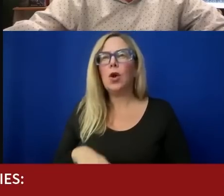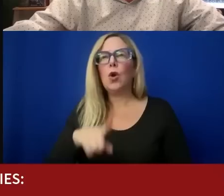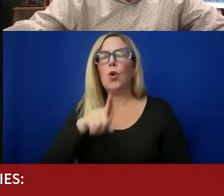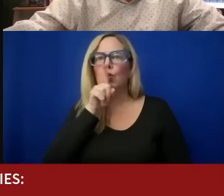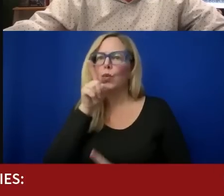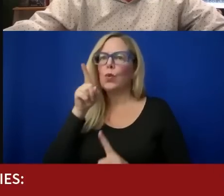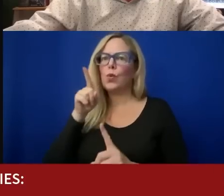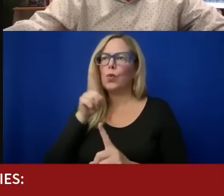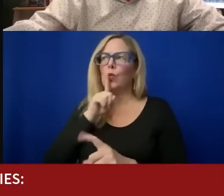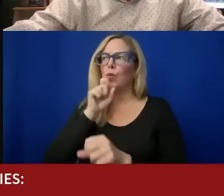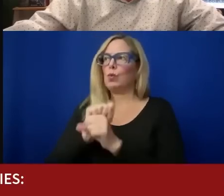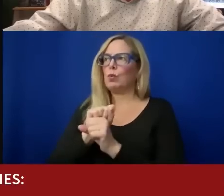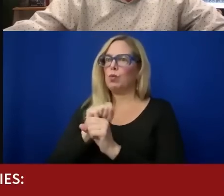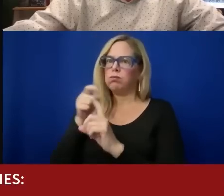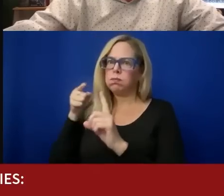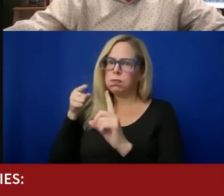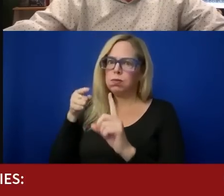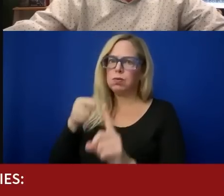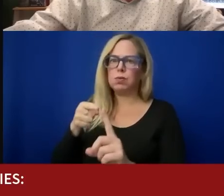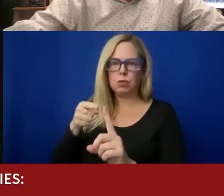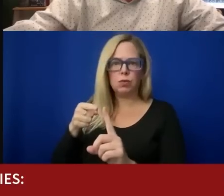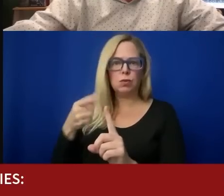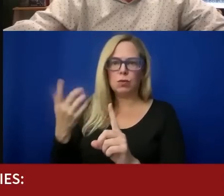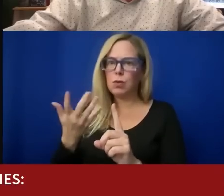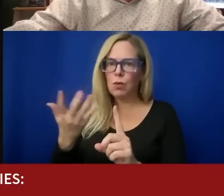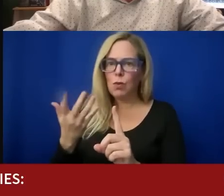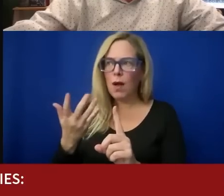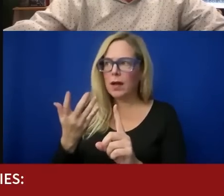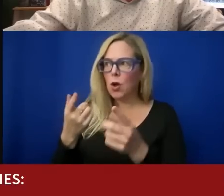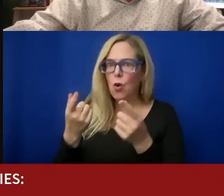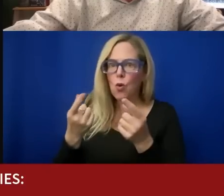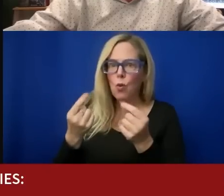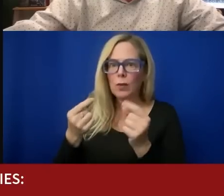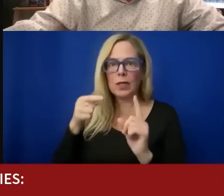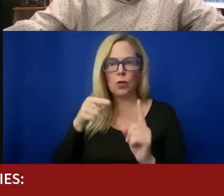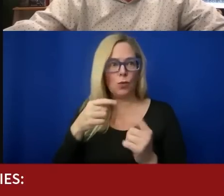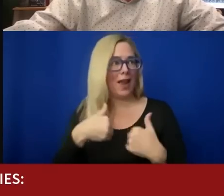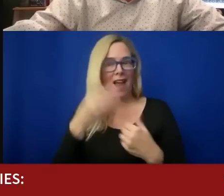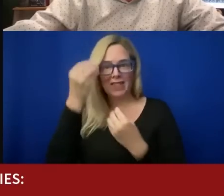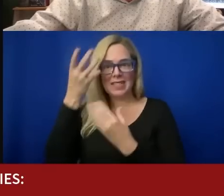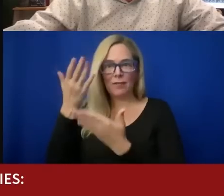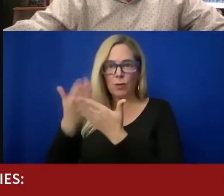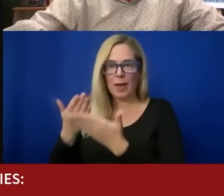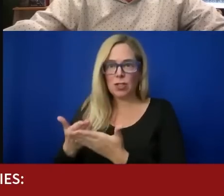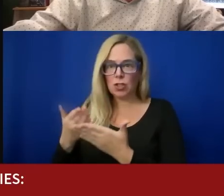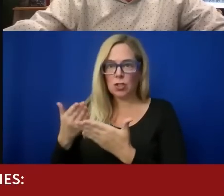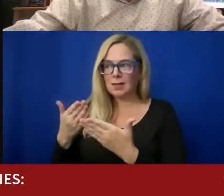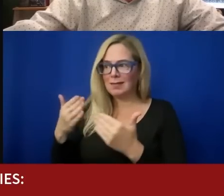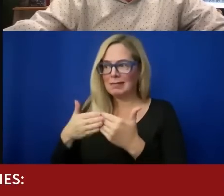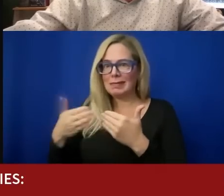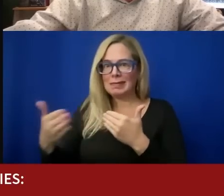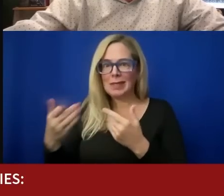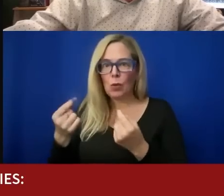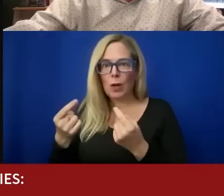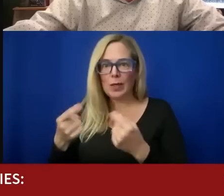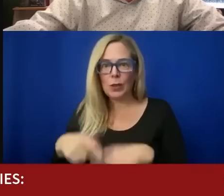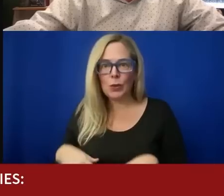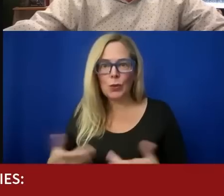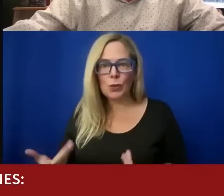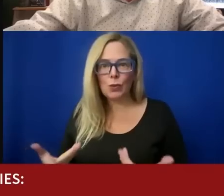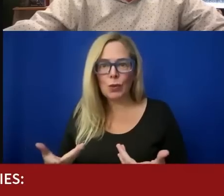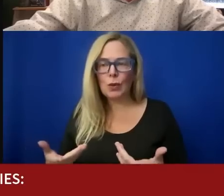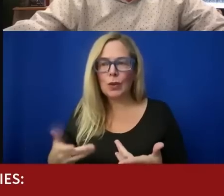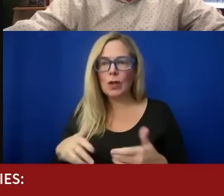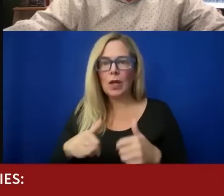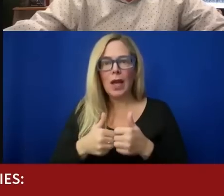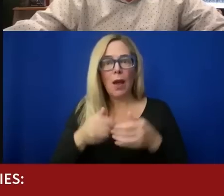the kind of onus on like what we can do next to understand is what we saw when it came to delaying care or being unable to